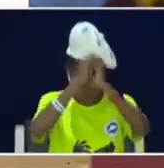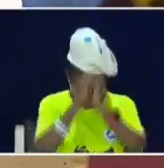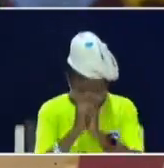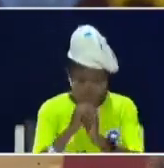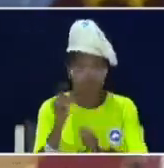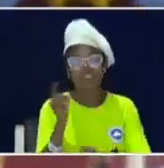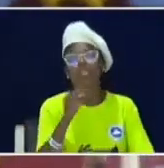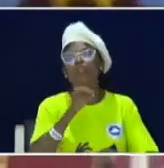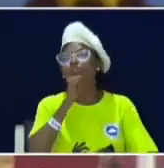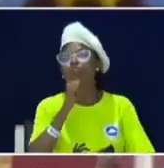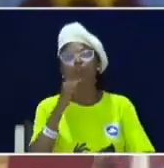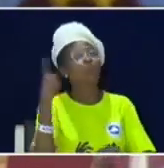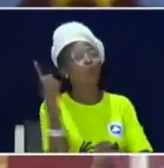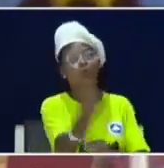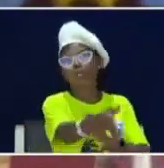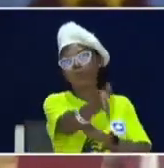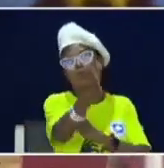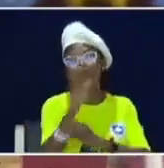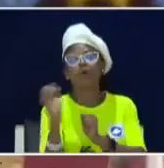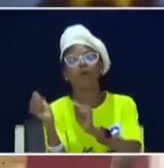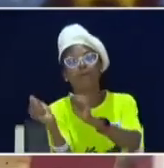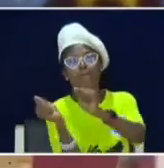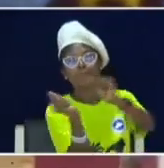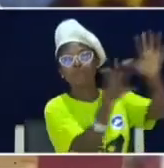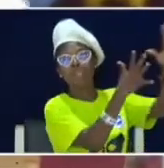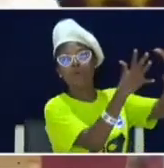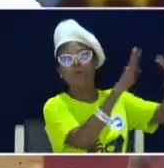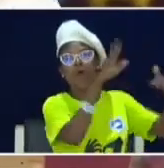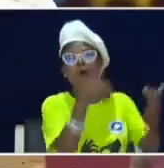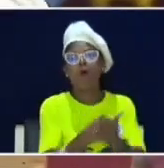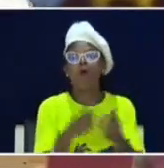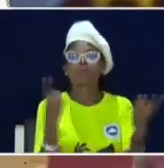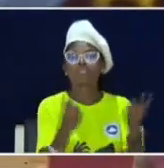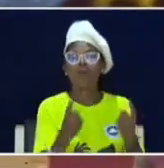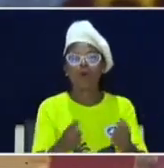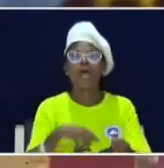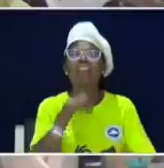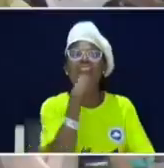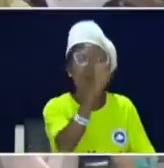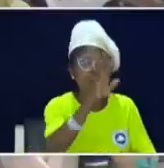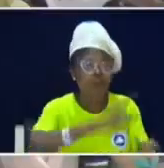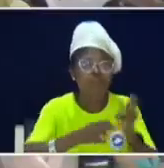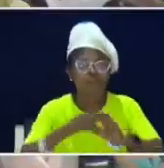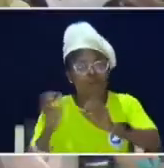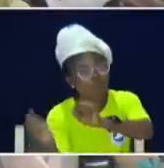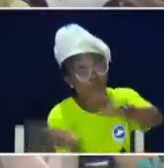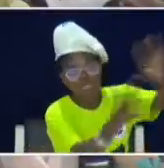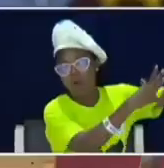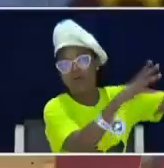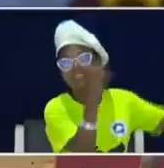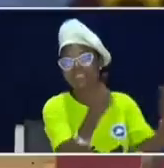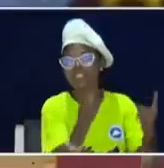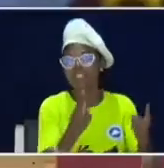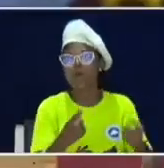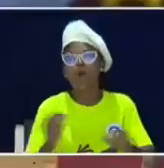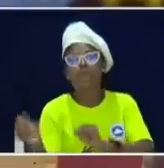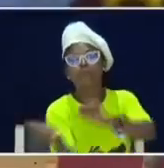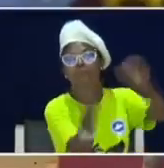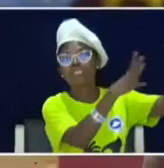aside. Put away every sin. Say to somebody, put away sin. Put away